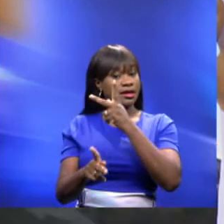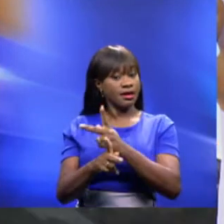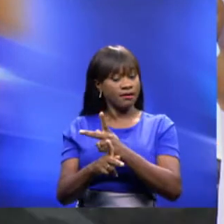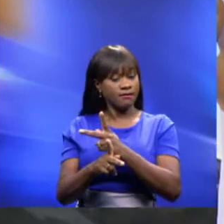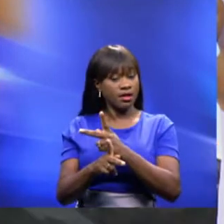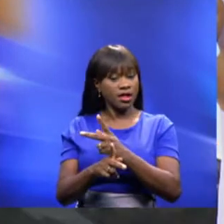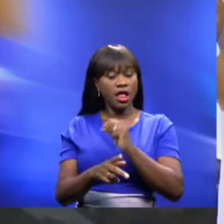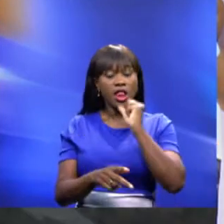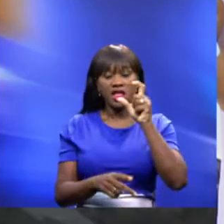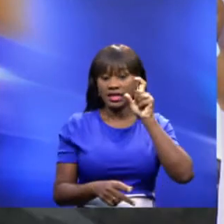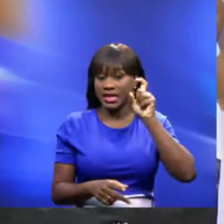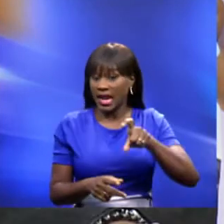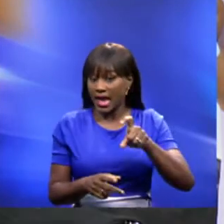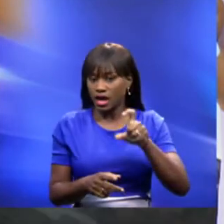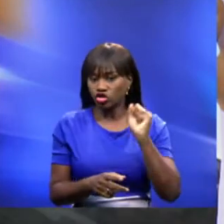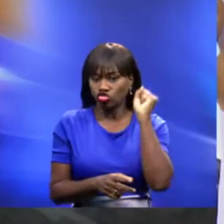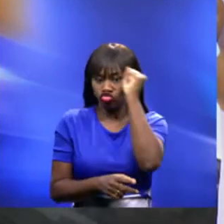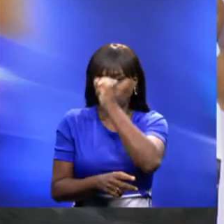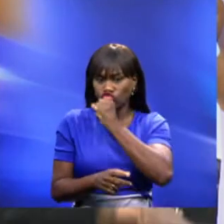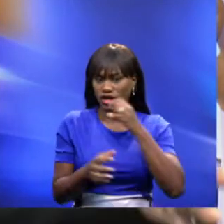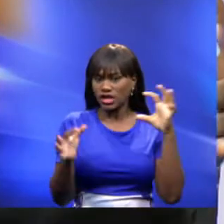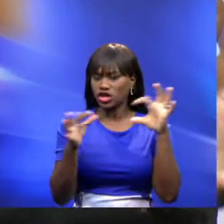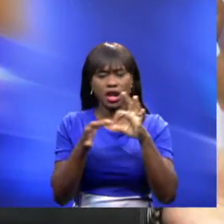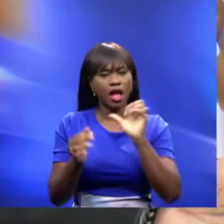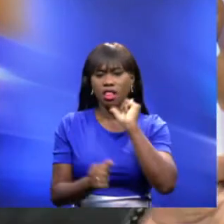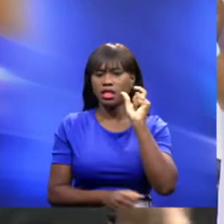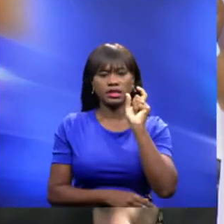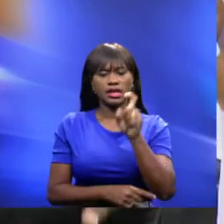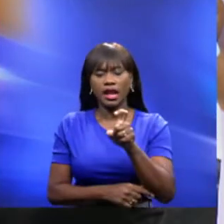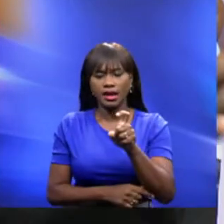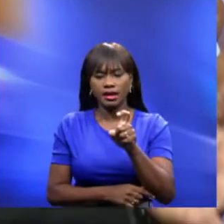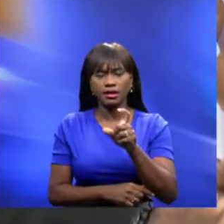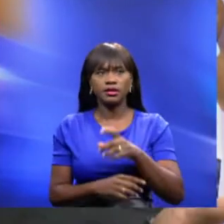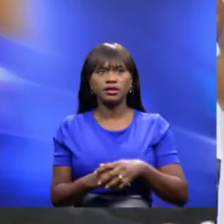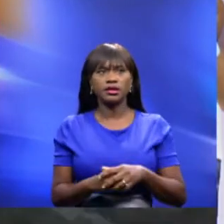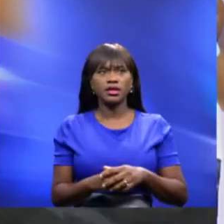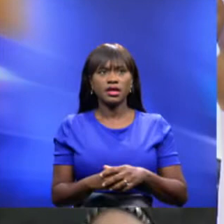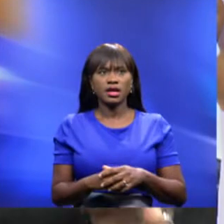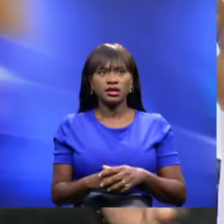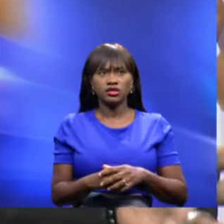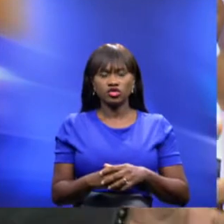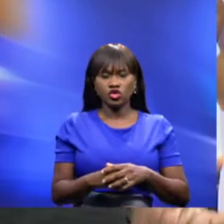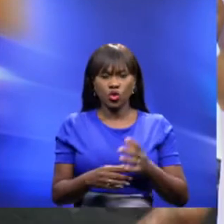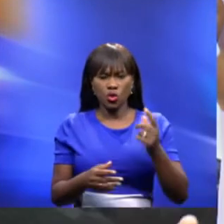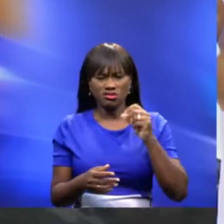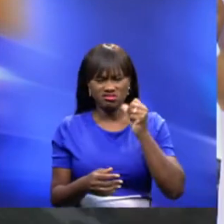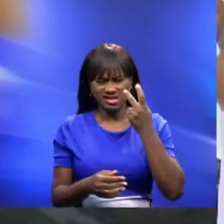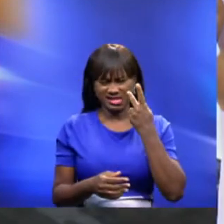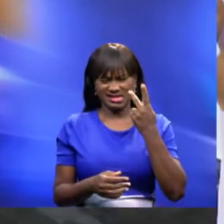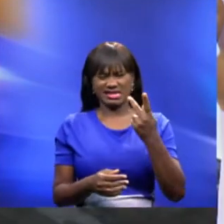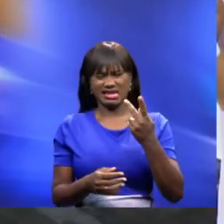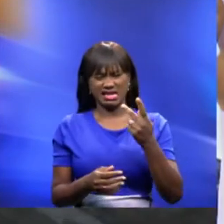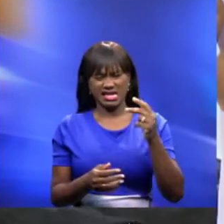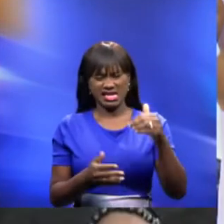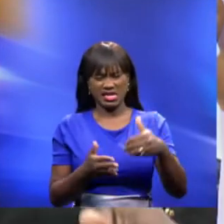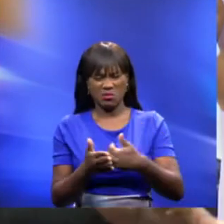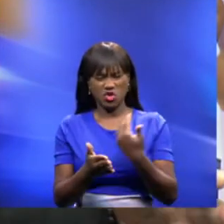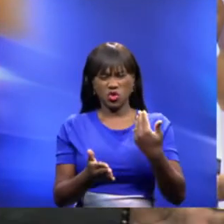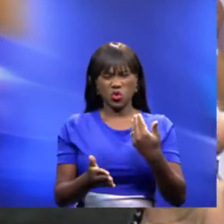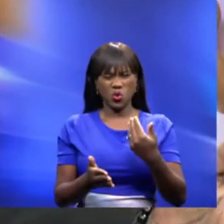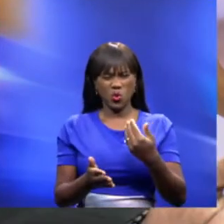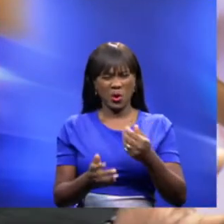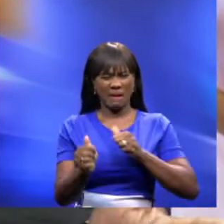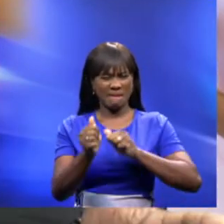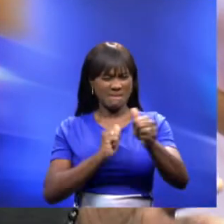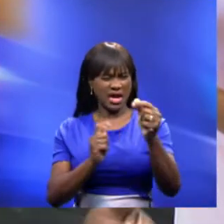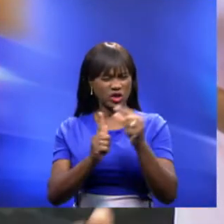do not click on any links that are unsolicited links. So an email might come in, you did not subscribe to a service, you did not subscribe to a password change, you did not subscribe